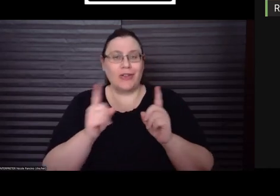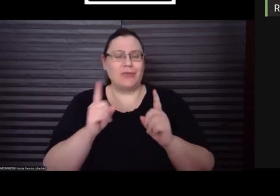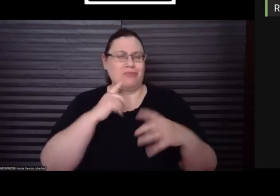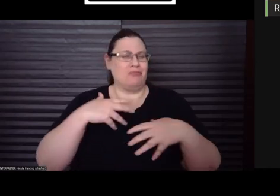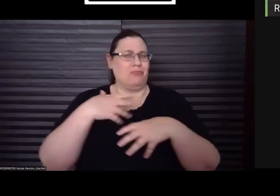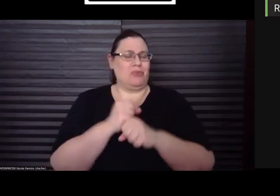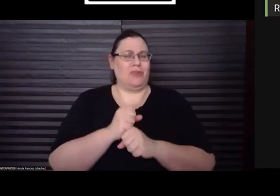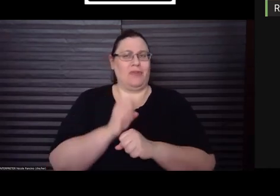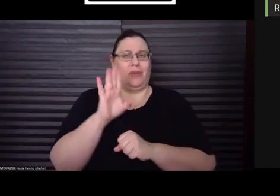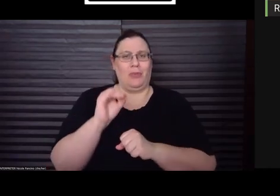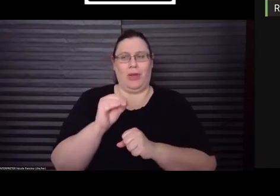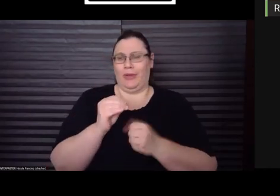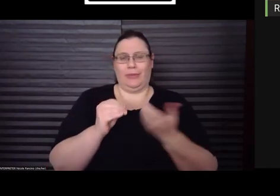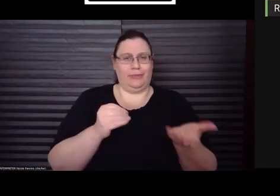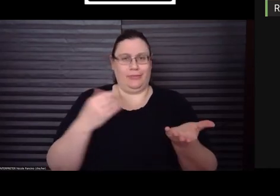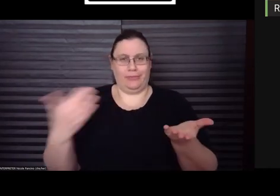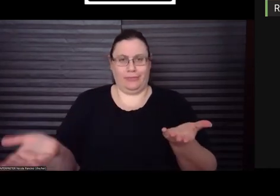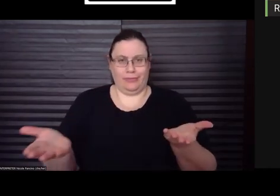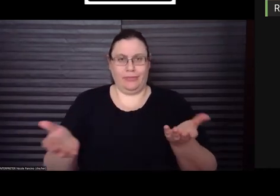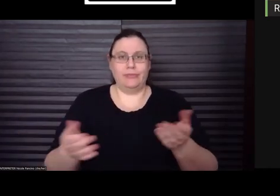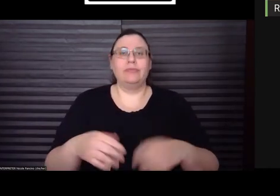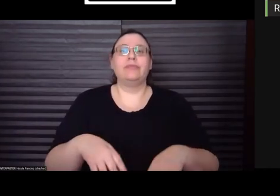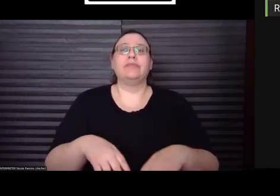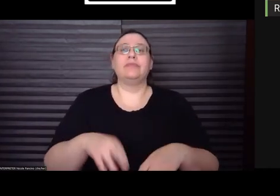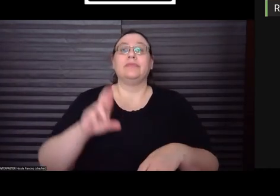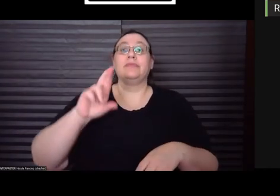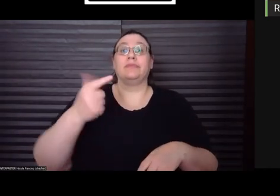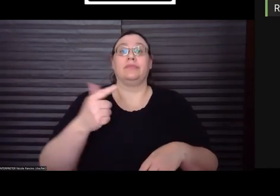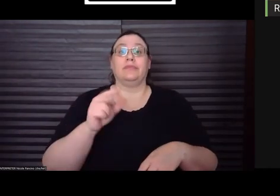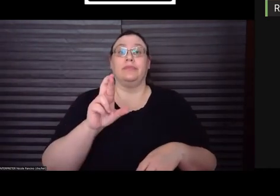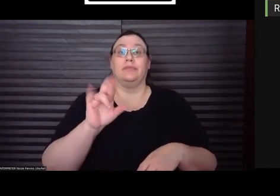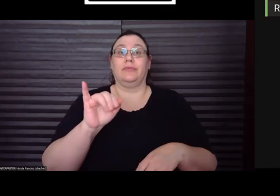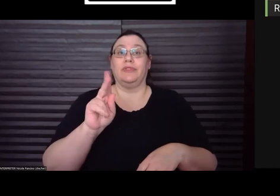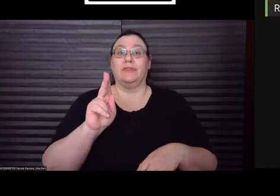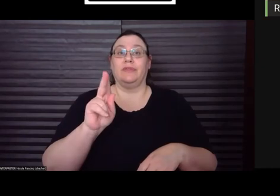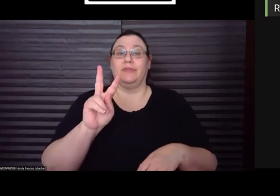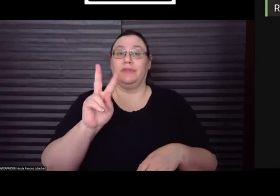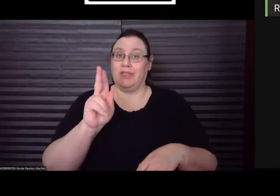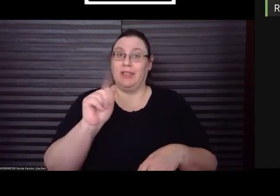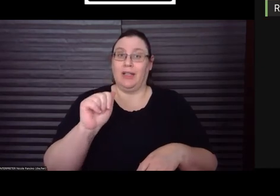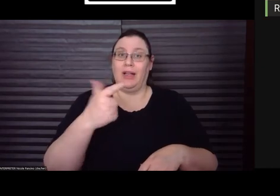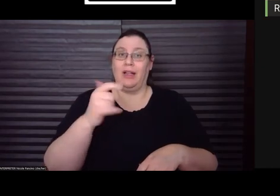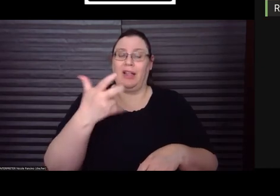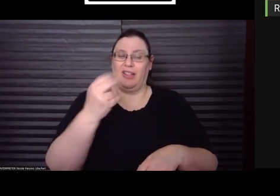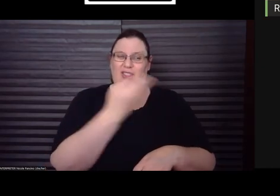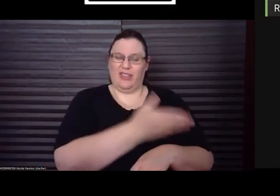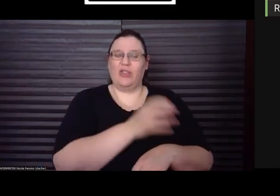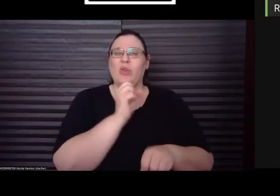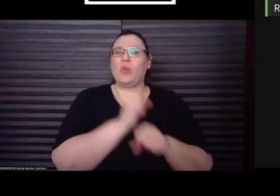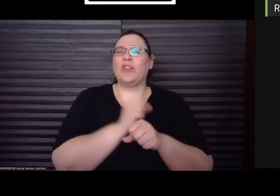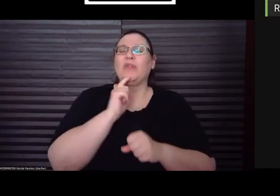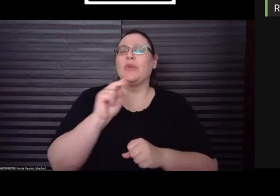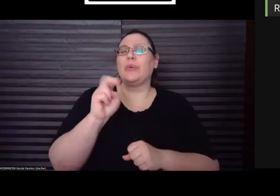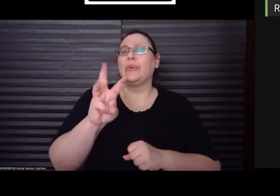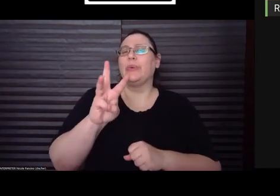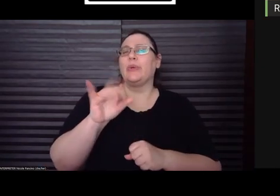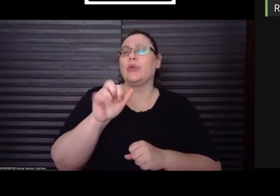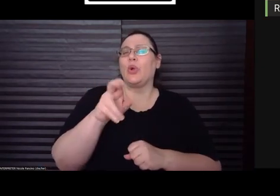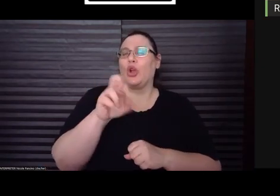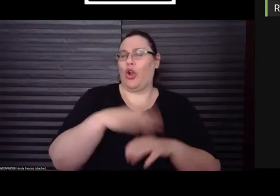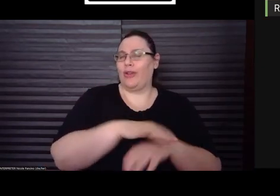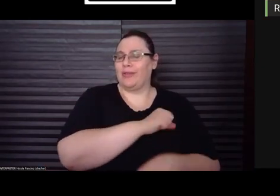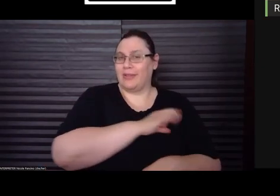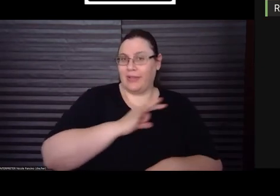just a very brief bio on them both. Rivka Galchen is a staff writer at The New Yorker, and she